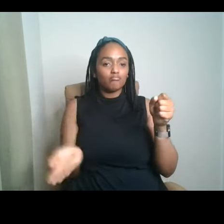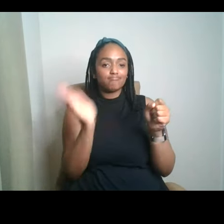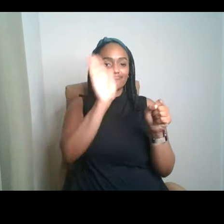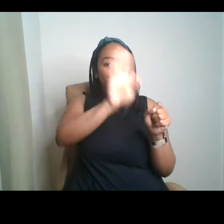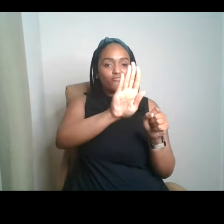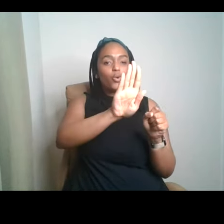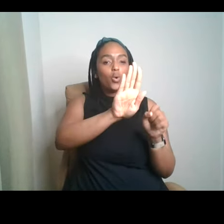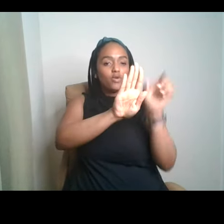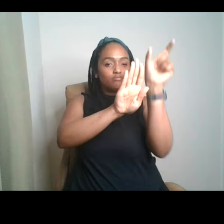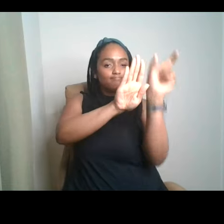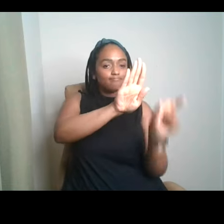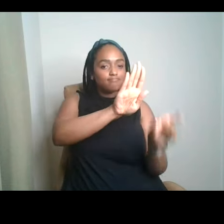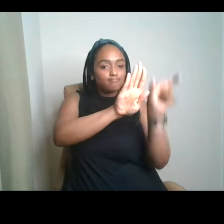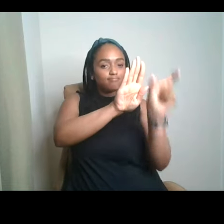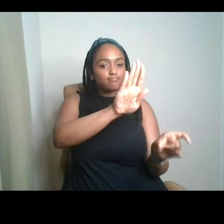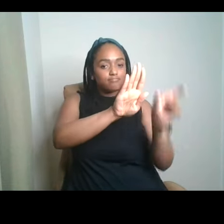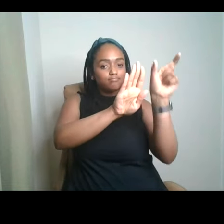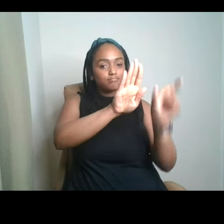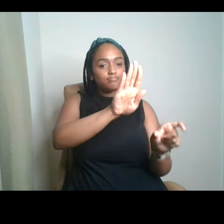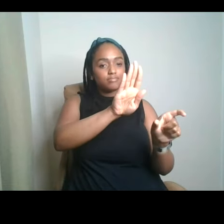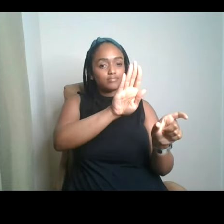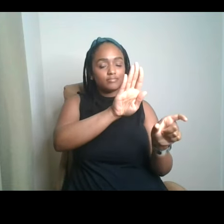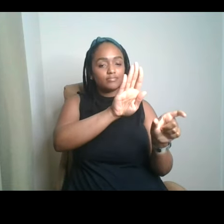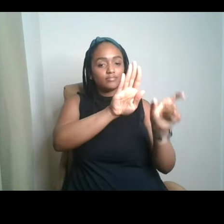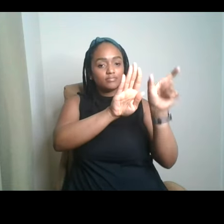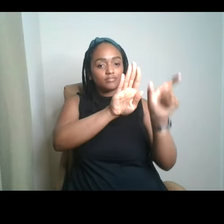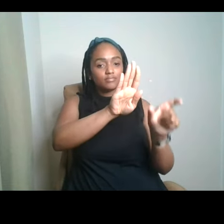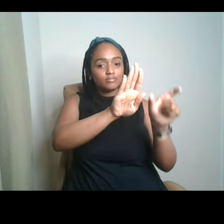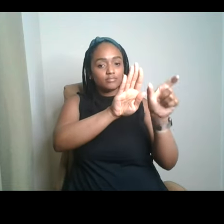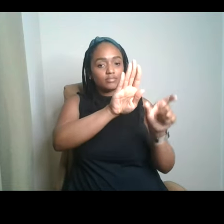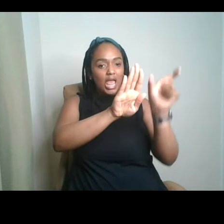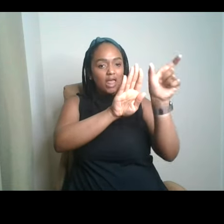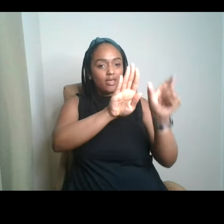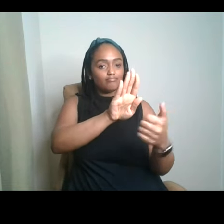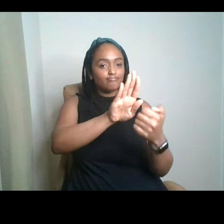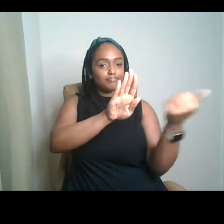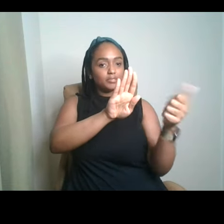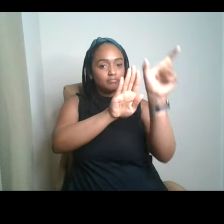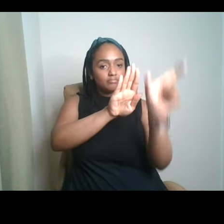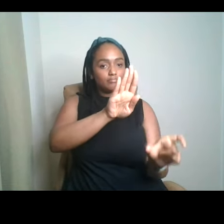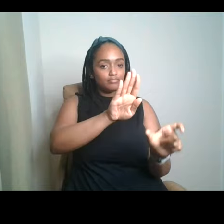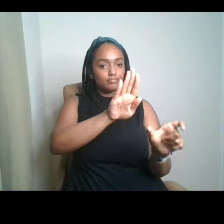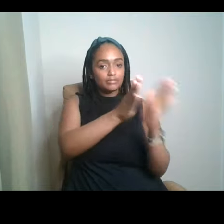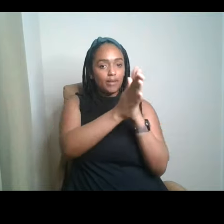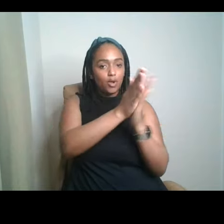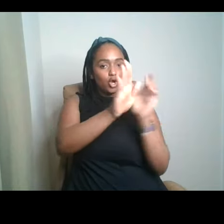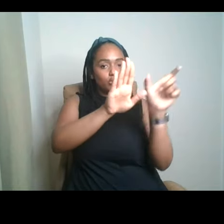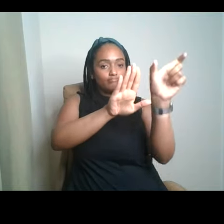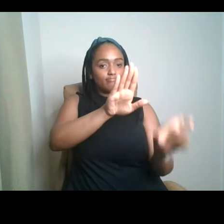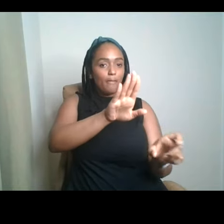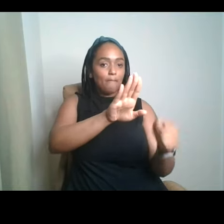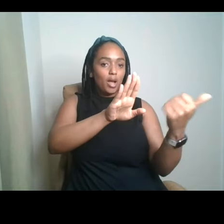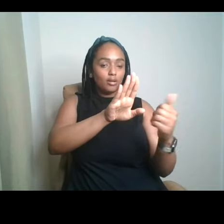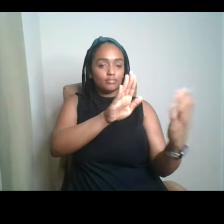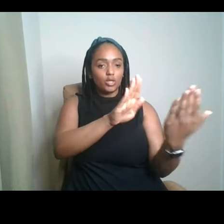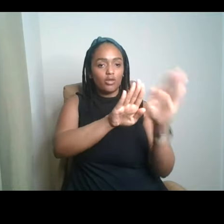And then you somehow remove this part. It's kind of